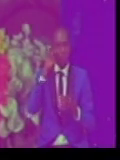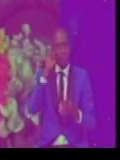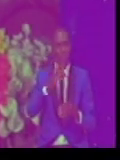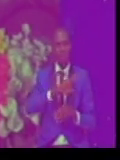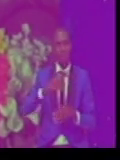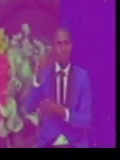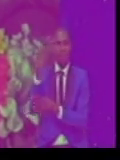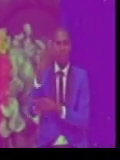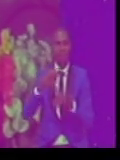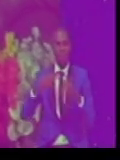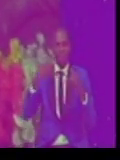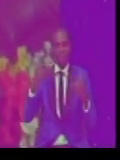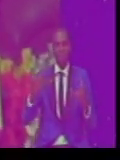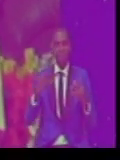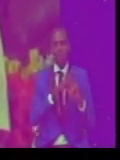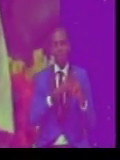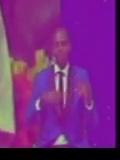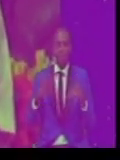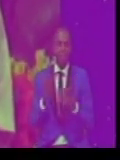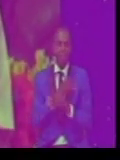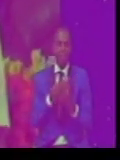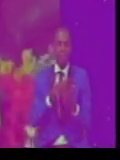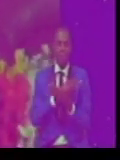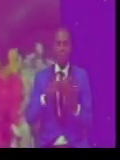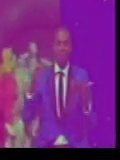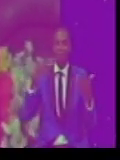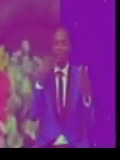But now God has done it for me. Praise the Lord.